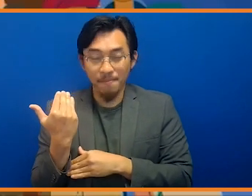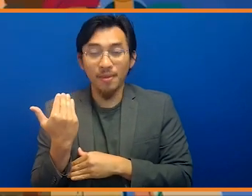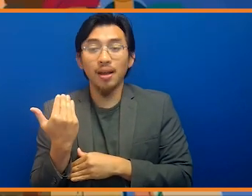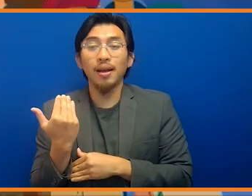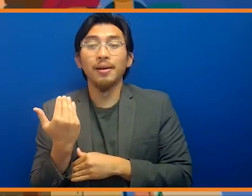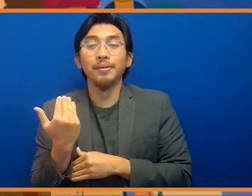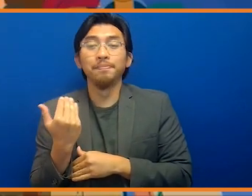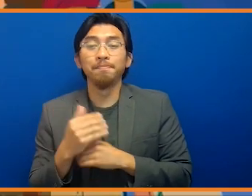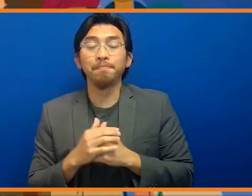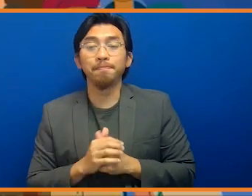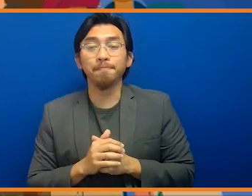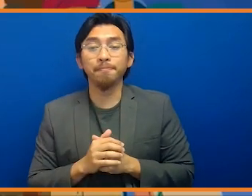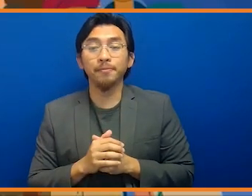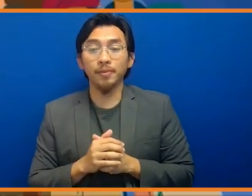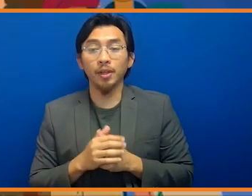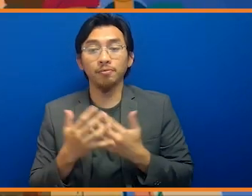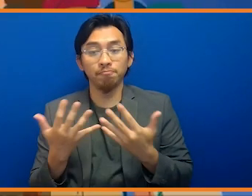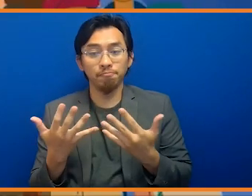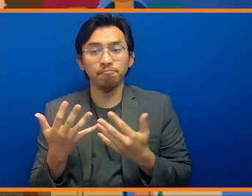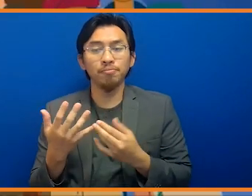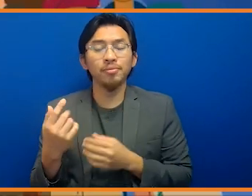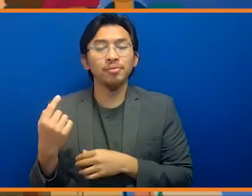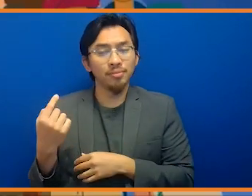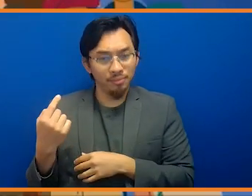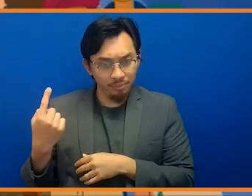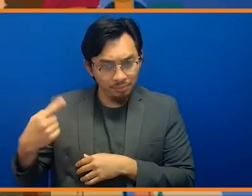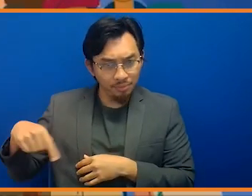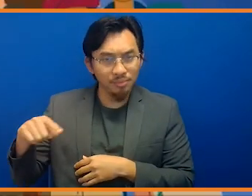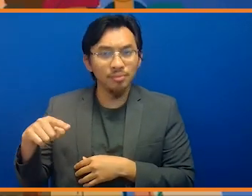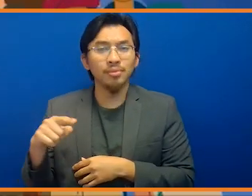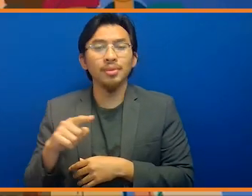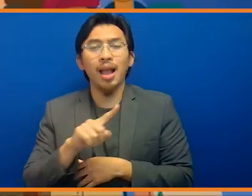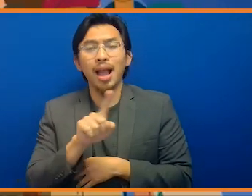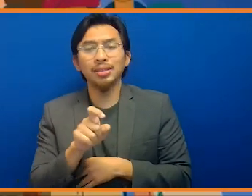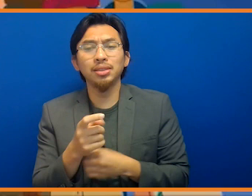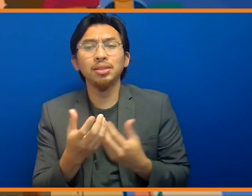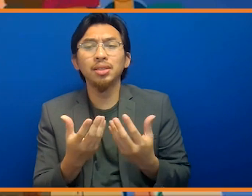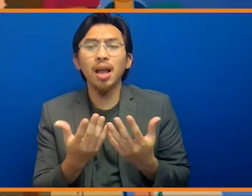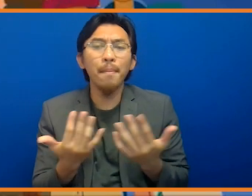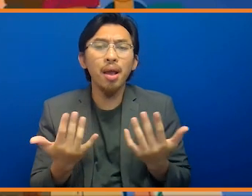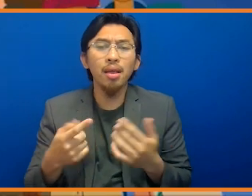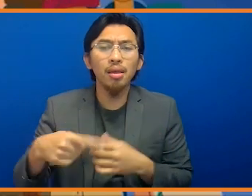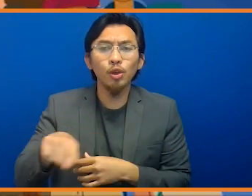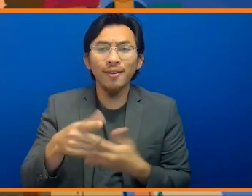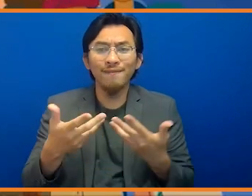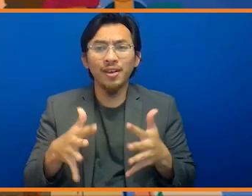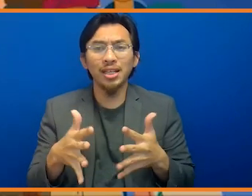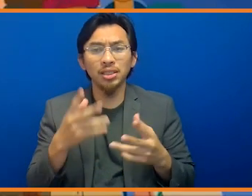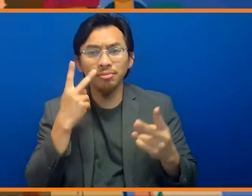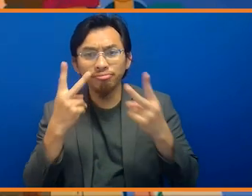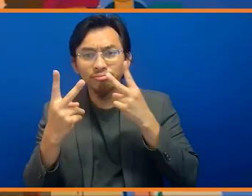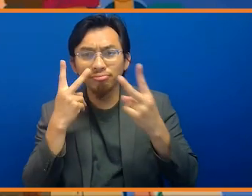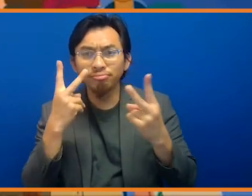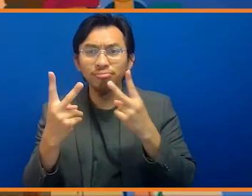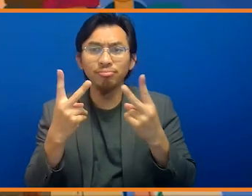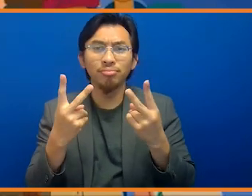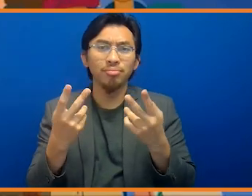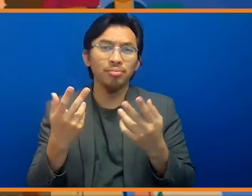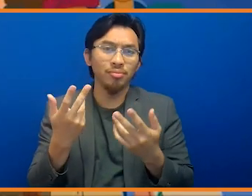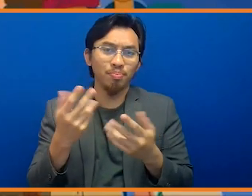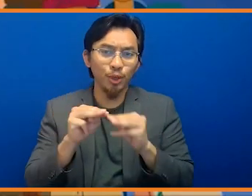today, even they asked that how many of you already visit the museum, how many of you already